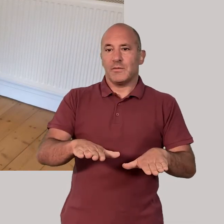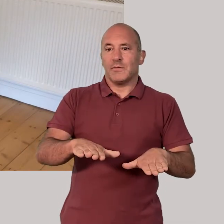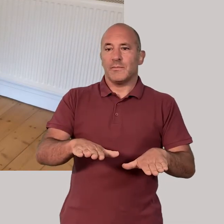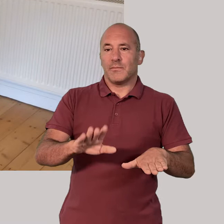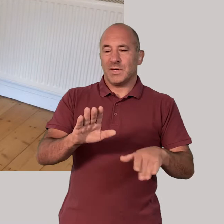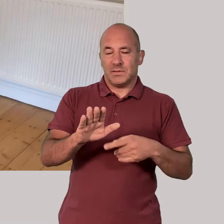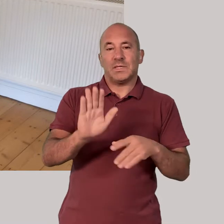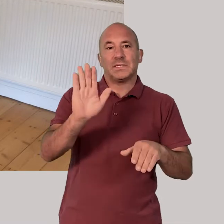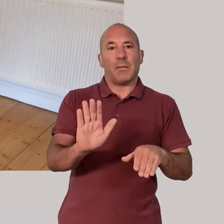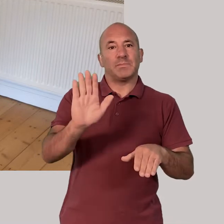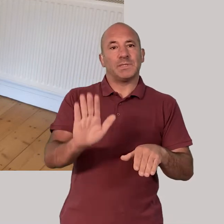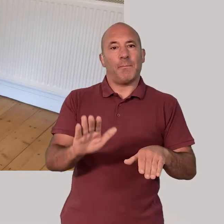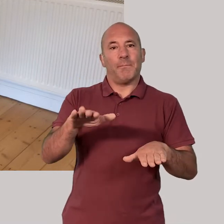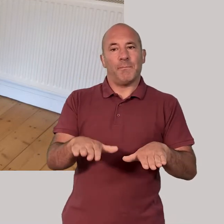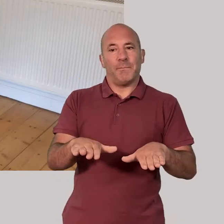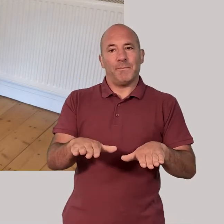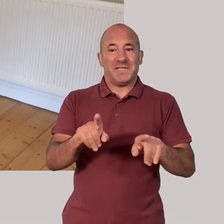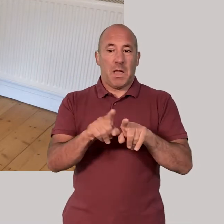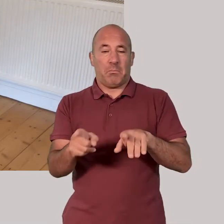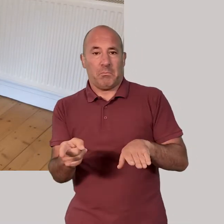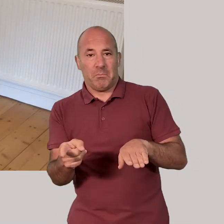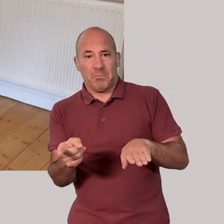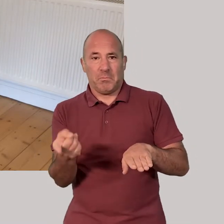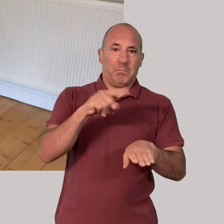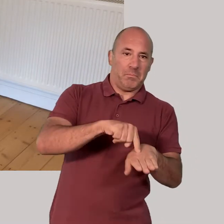foot, just tap on the ground with your heel.